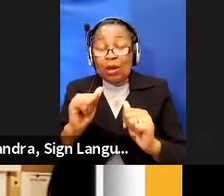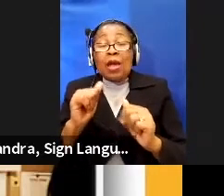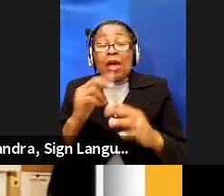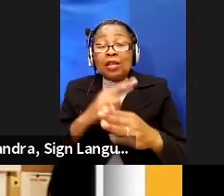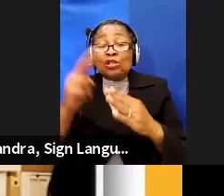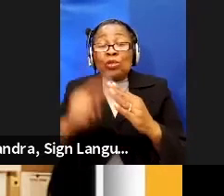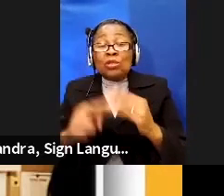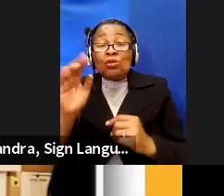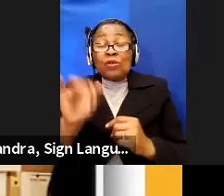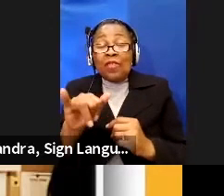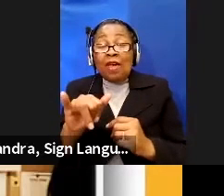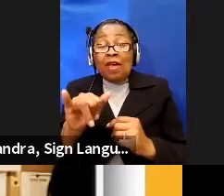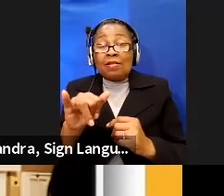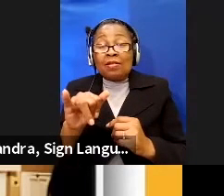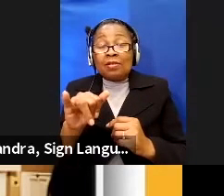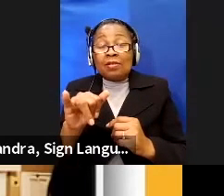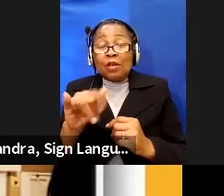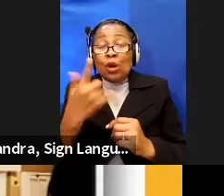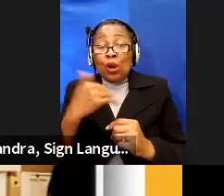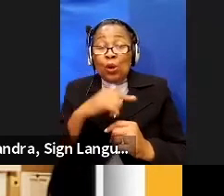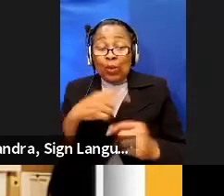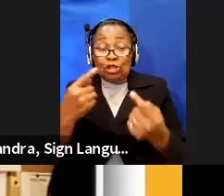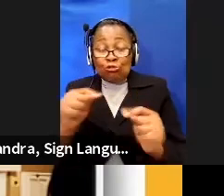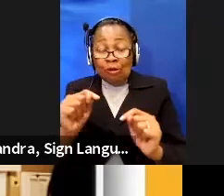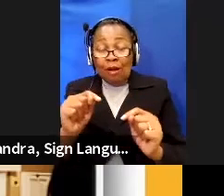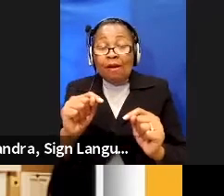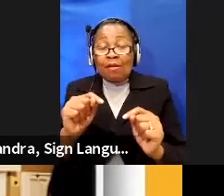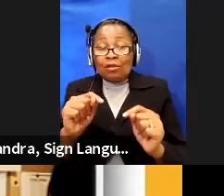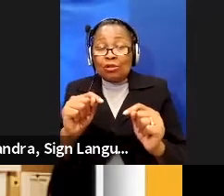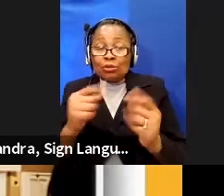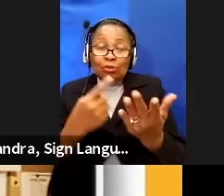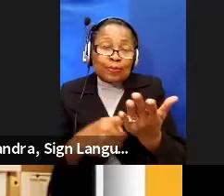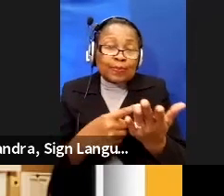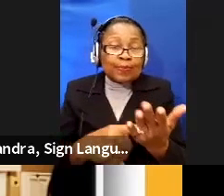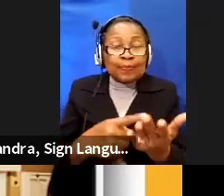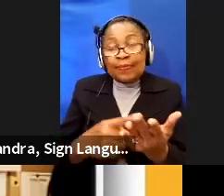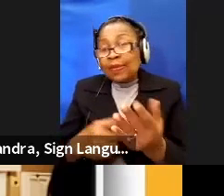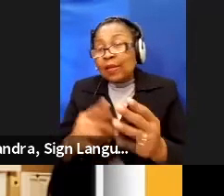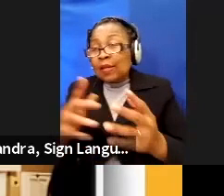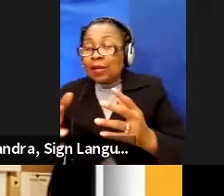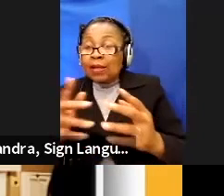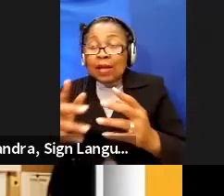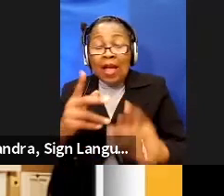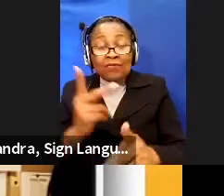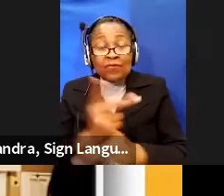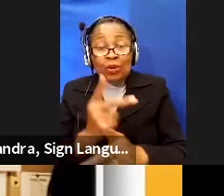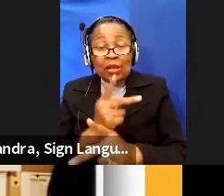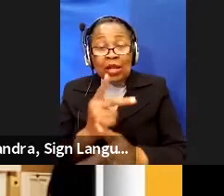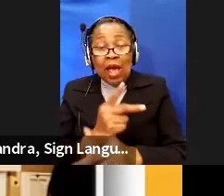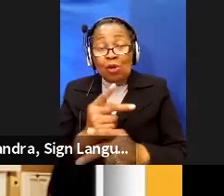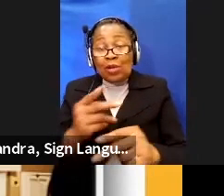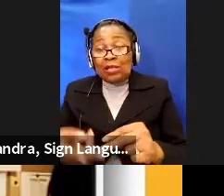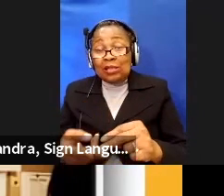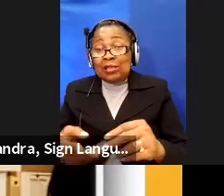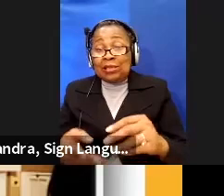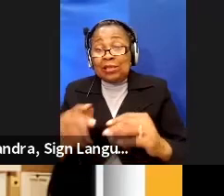that, you know, we tried to mediate and tried to figure it out, and it kind of escalated to the point where it